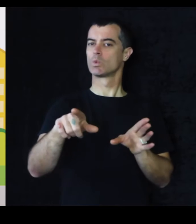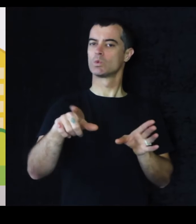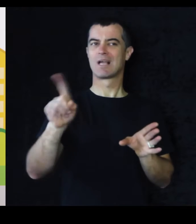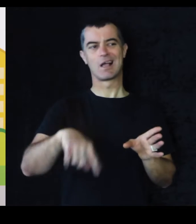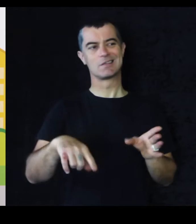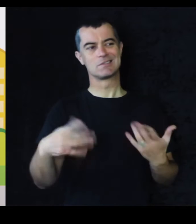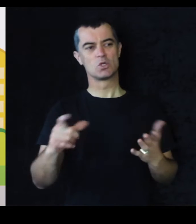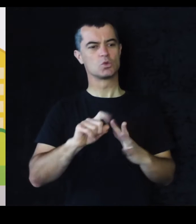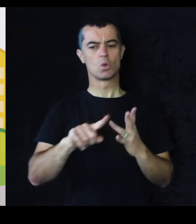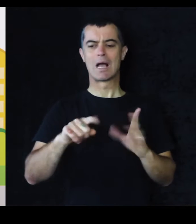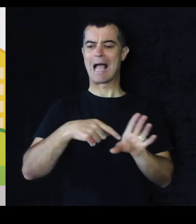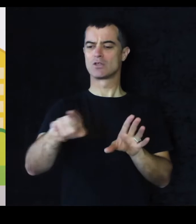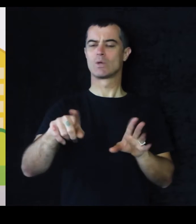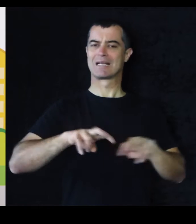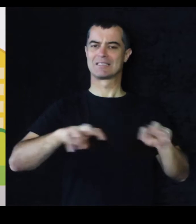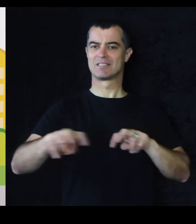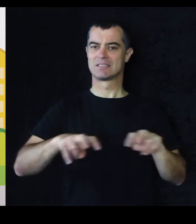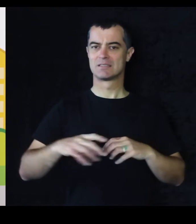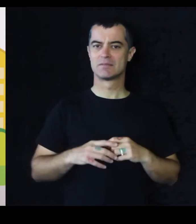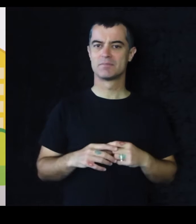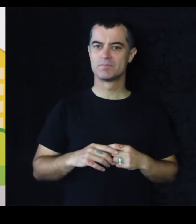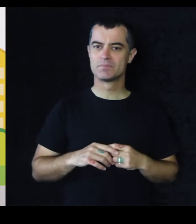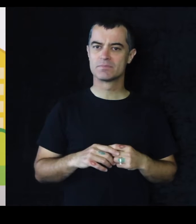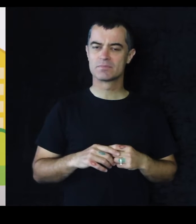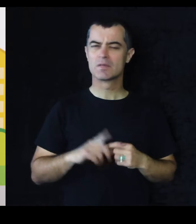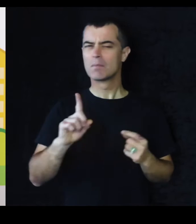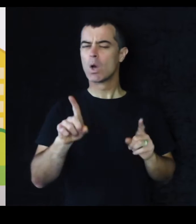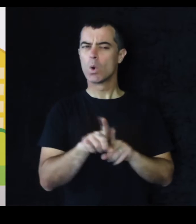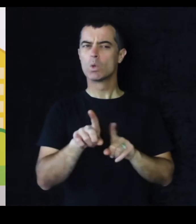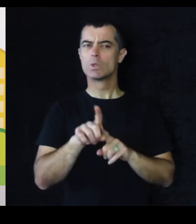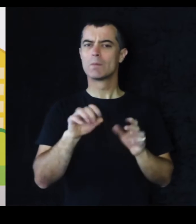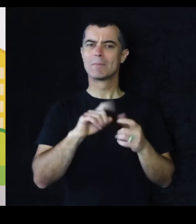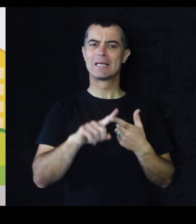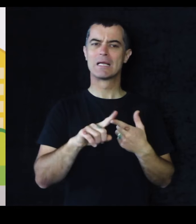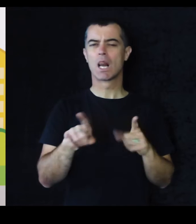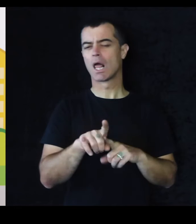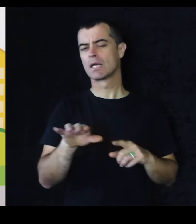outdoors and do outdoor activities, but also be